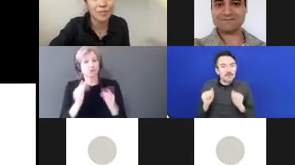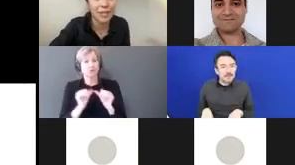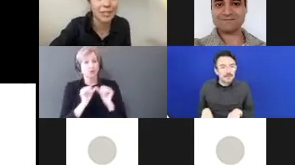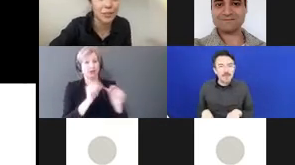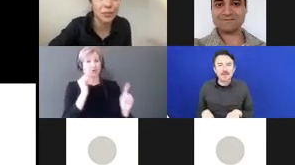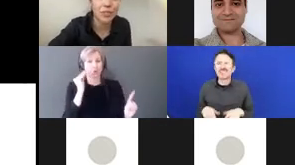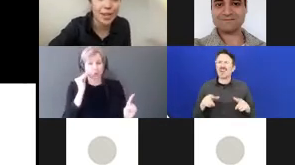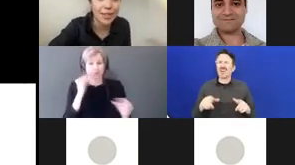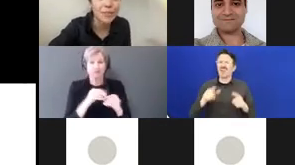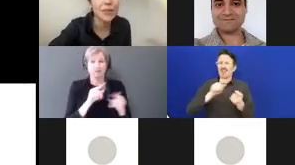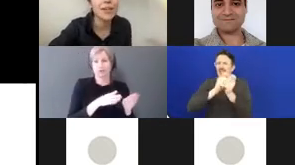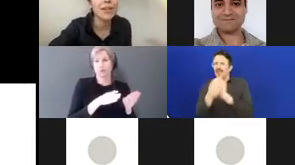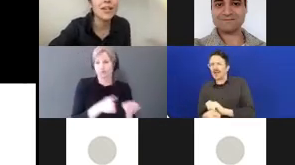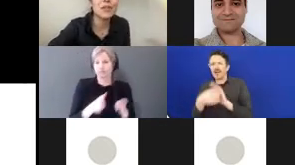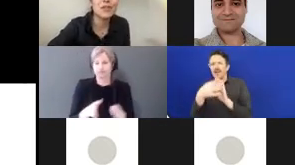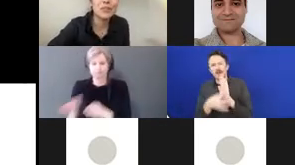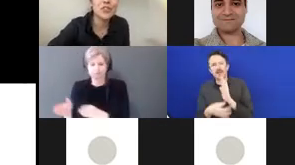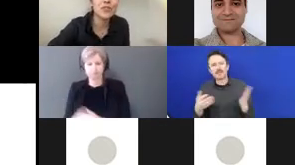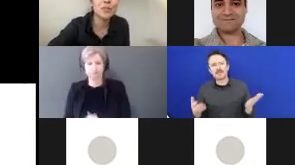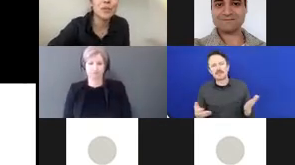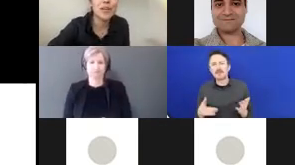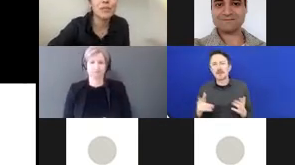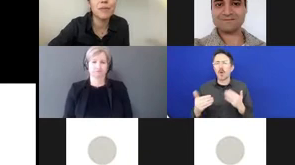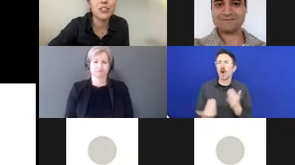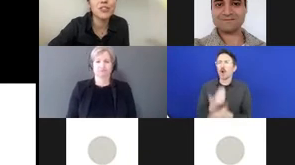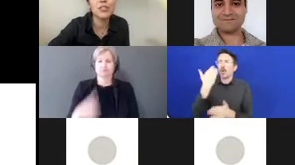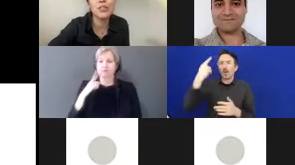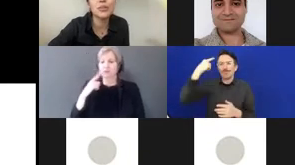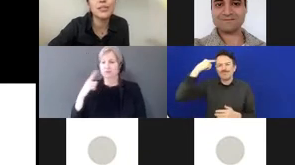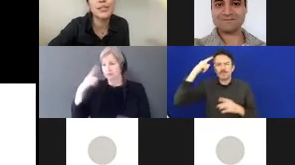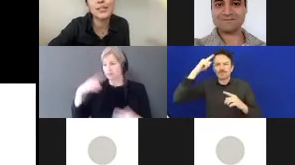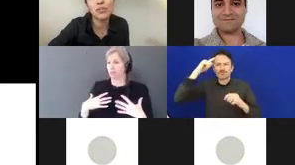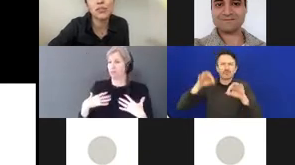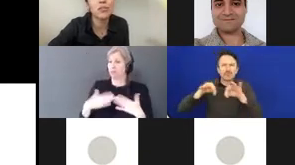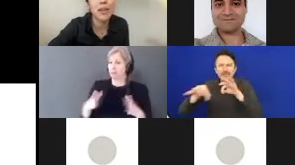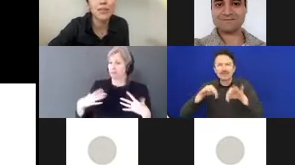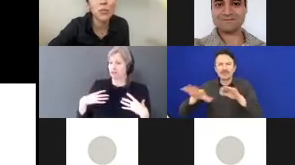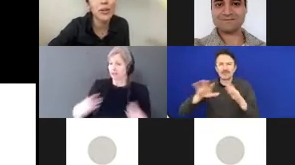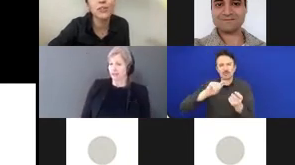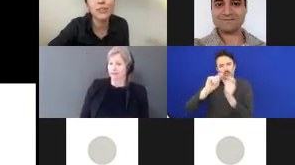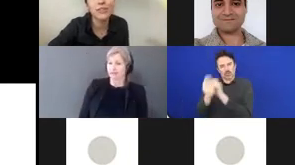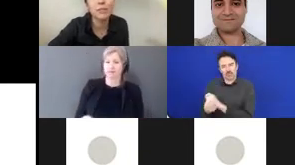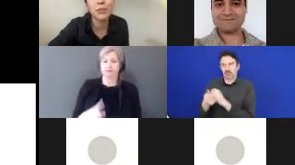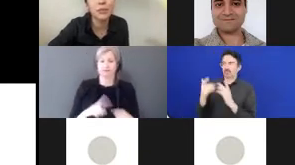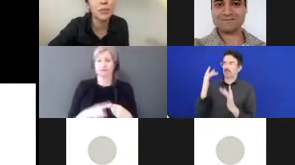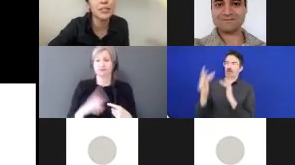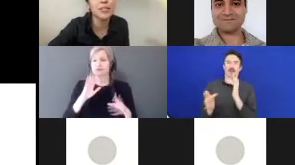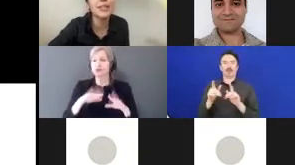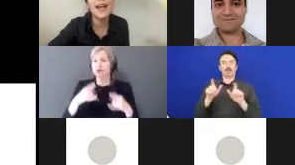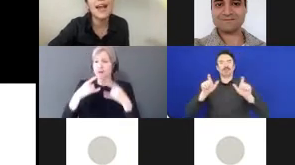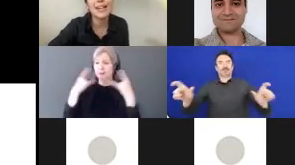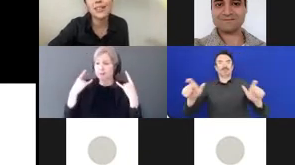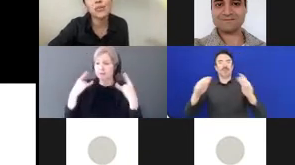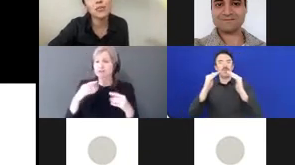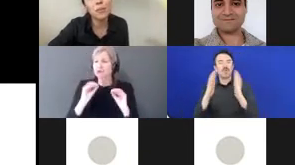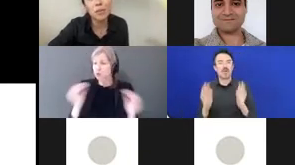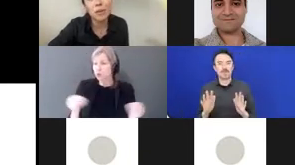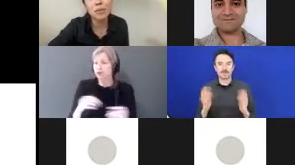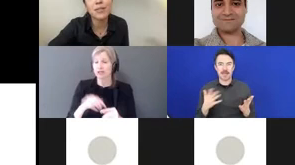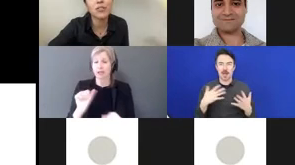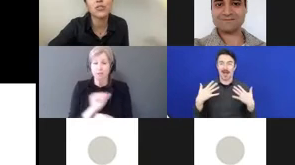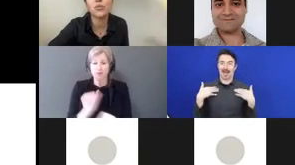different mechanisms for that. Considerations for public health measures included exemptions to mask wearing, for example, in Alberta, access to